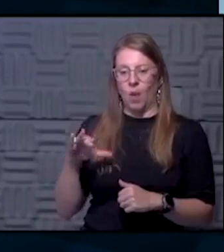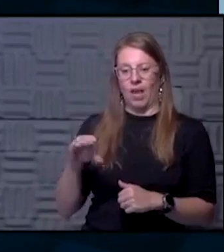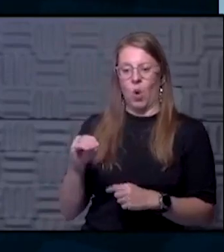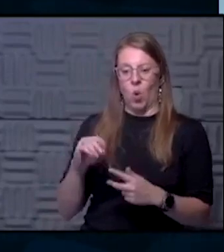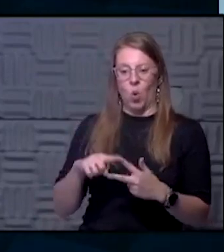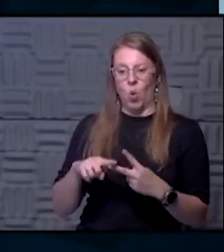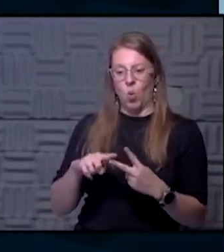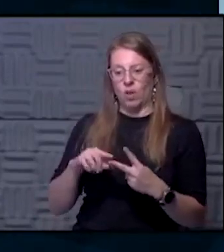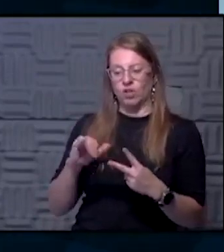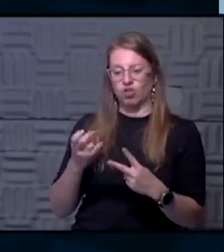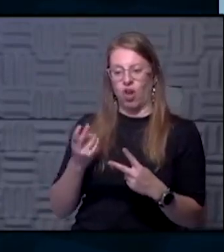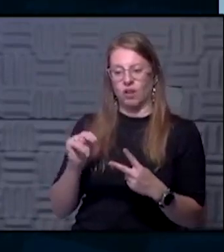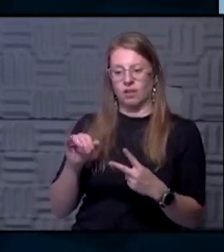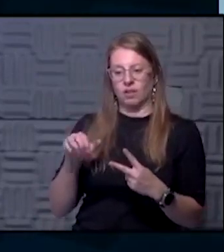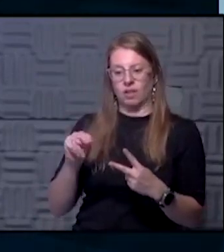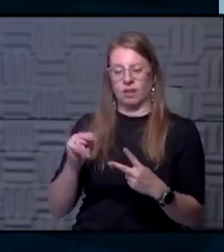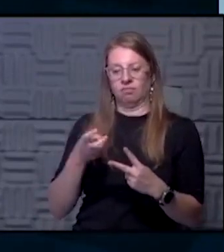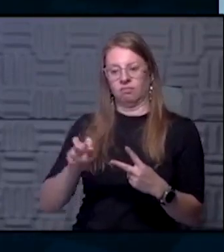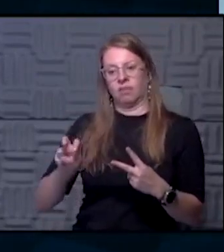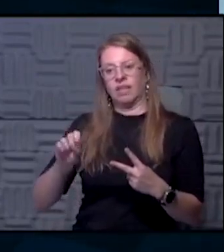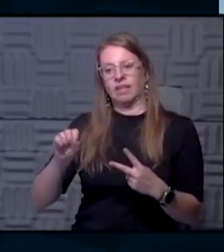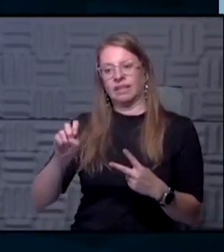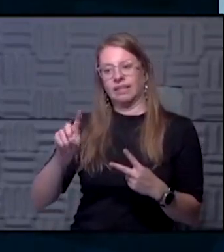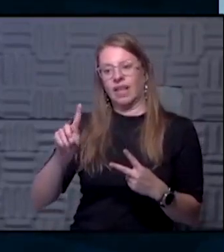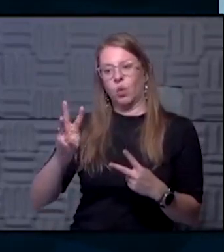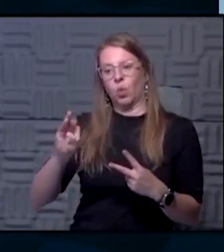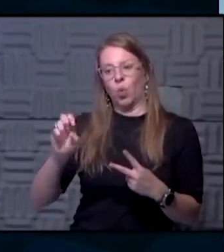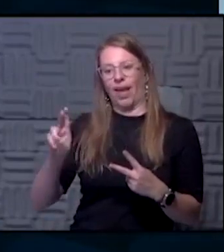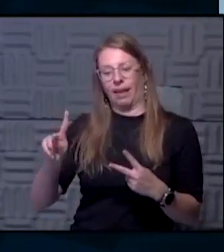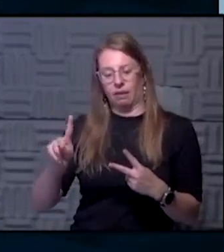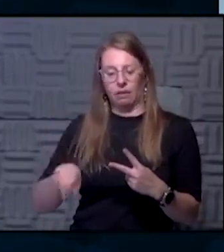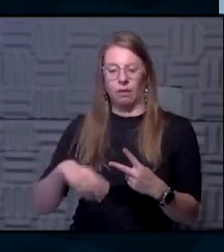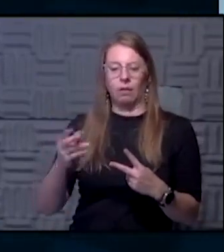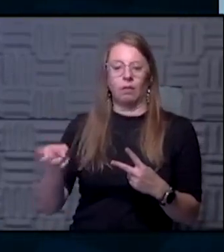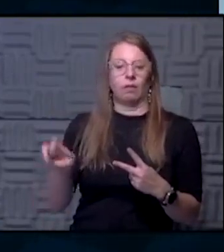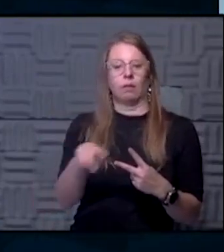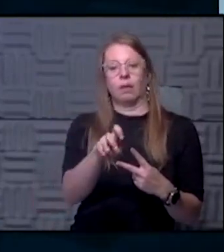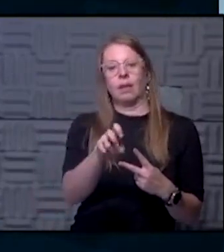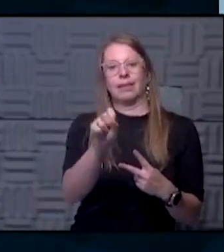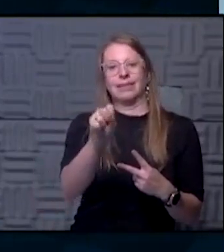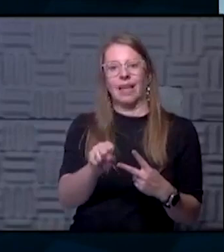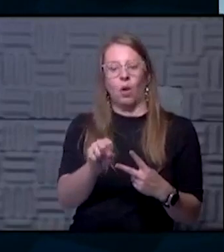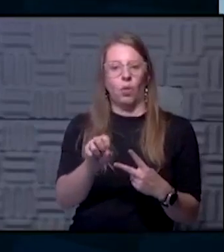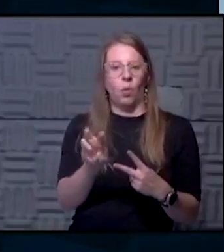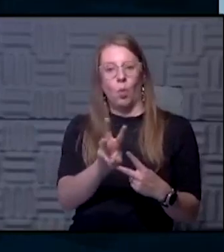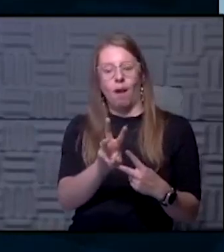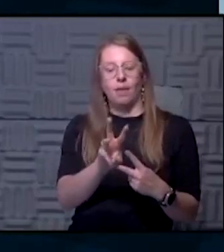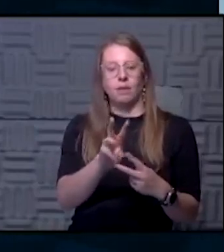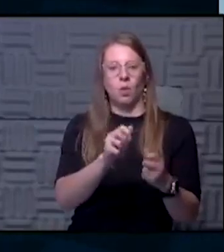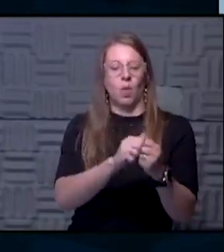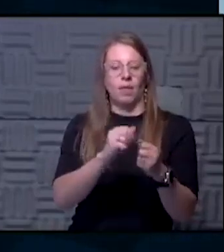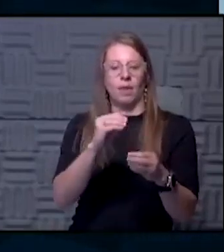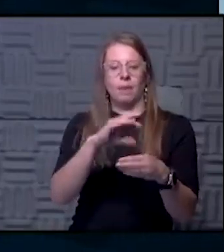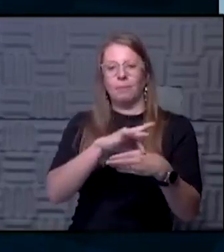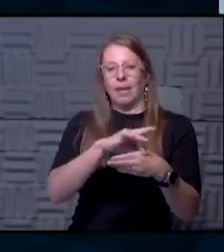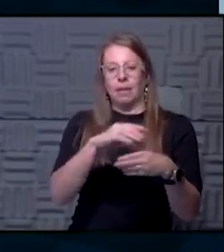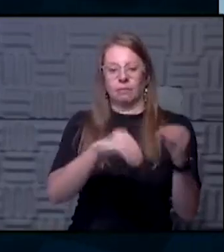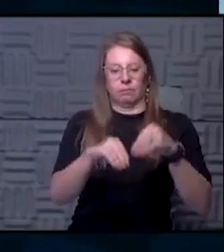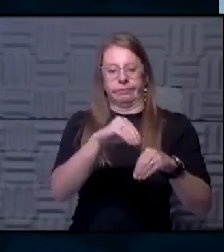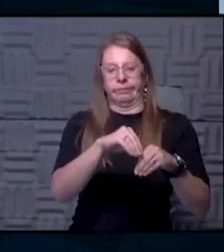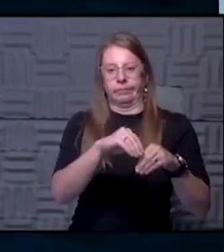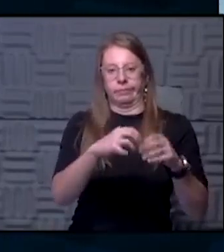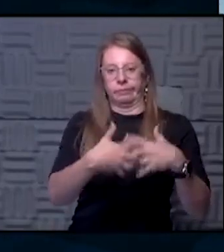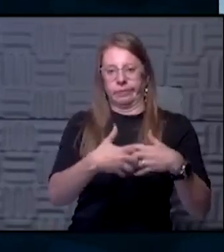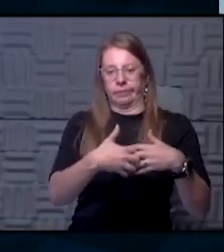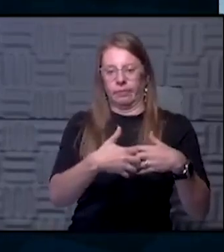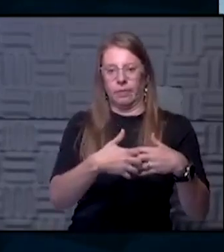Johnson, and then it shifted to Sedgwick, and then it shifted out to like southwest Kansas with the meatpacking plants, and then it maybe shifted